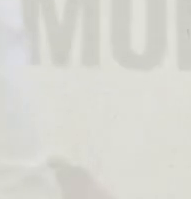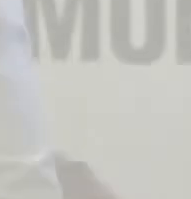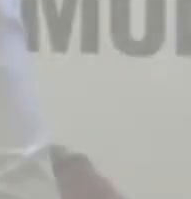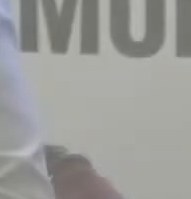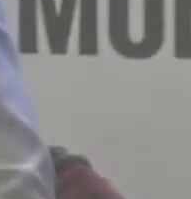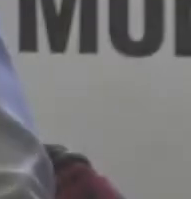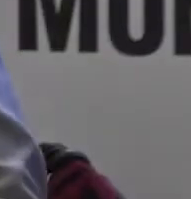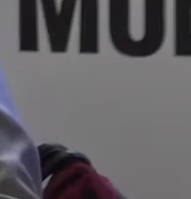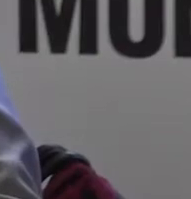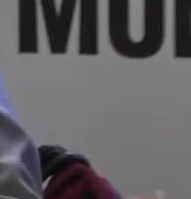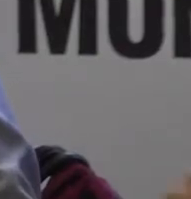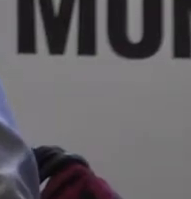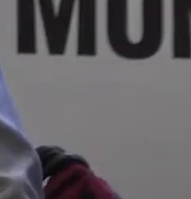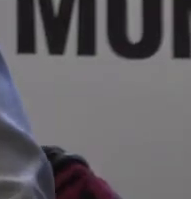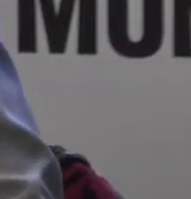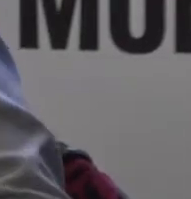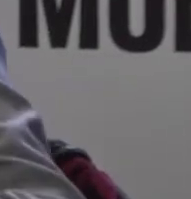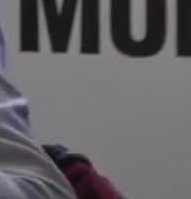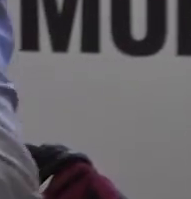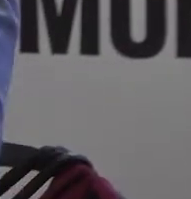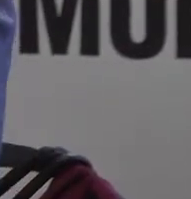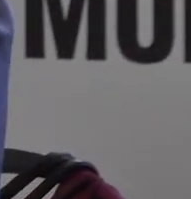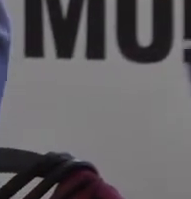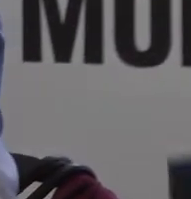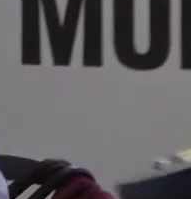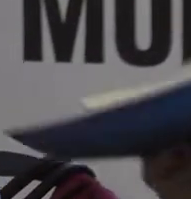Yeah. Oh, yeah.